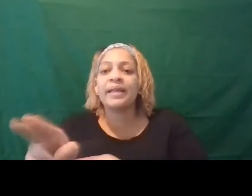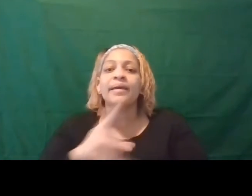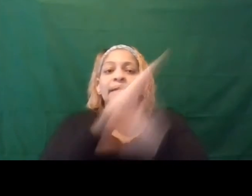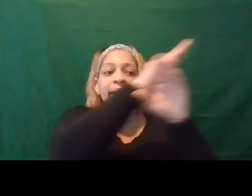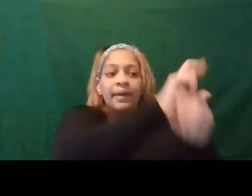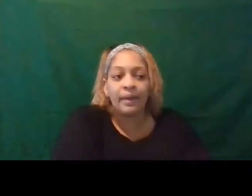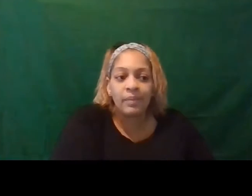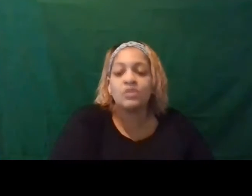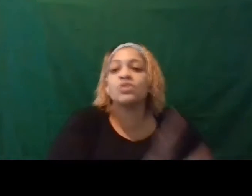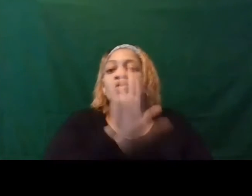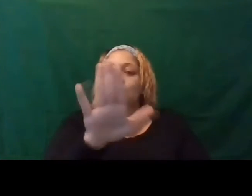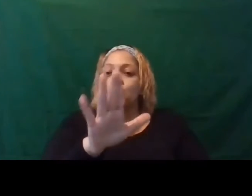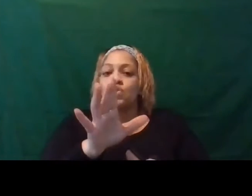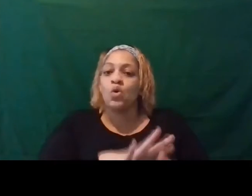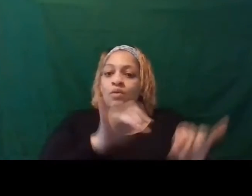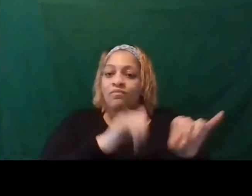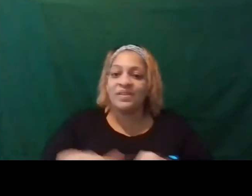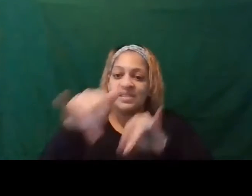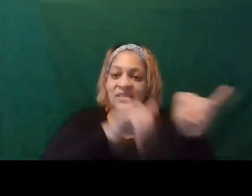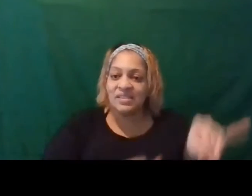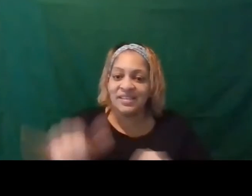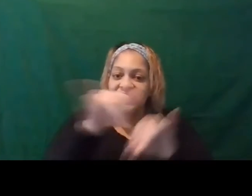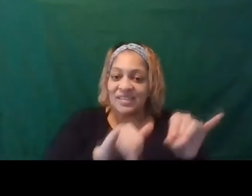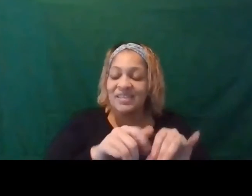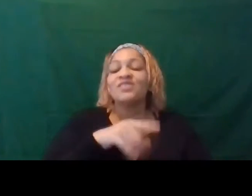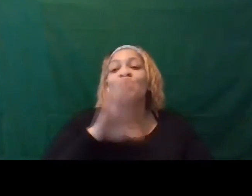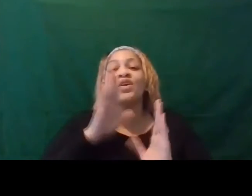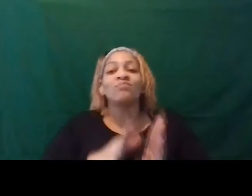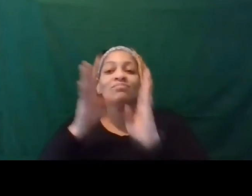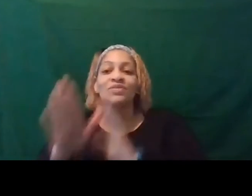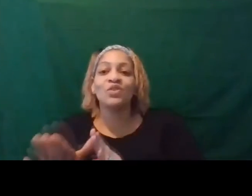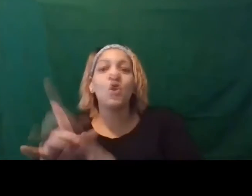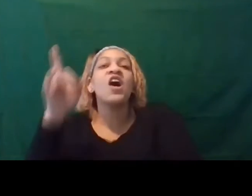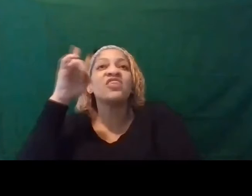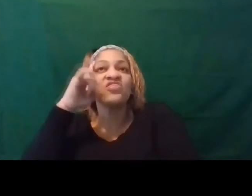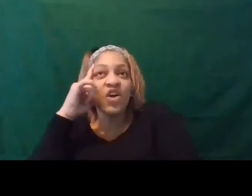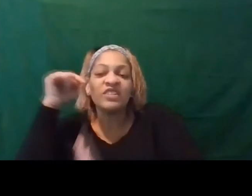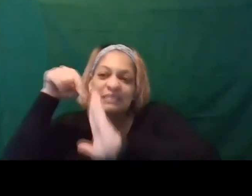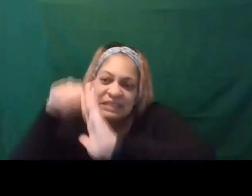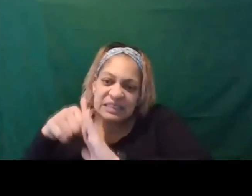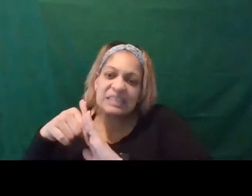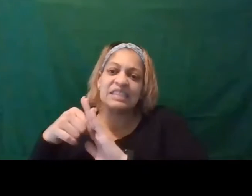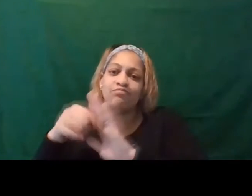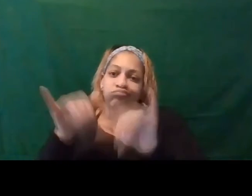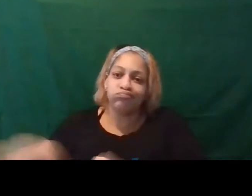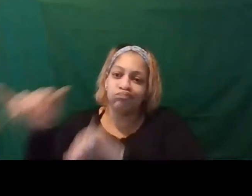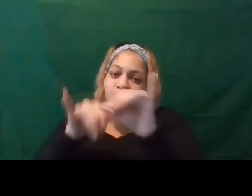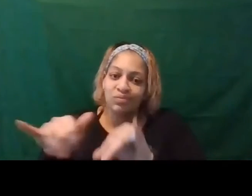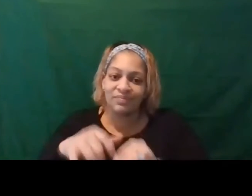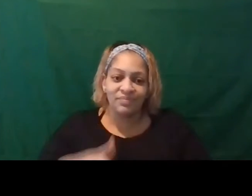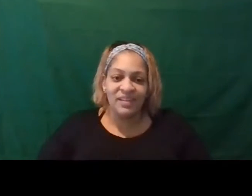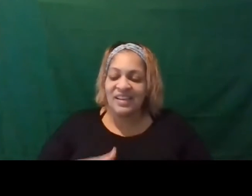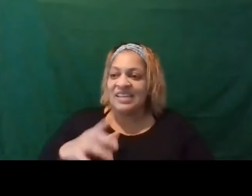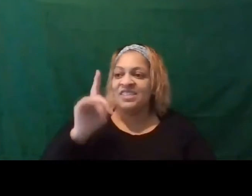your rituals. Tracy's shaking her head. No, Tracy don't ever do this. None of these. Tracy doesn't do any of them. Really? No, I'm messing with you. I do